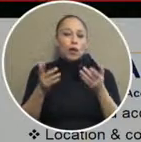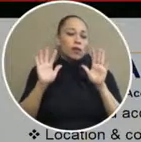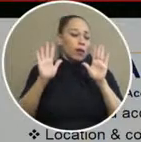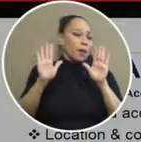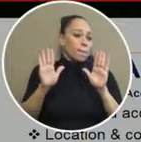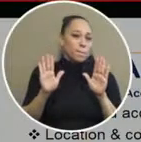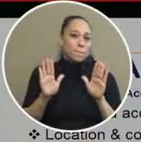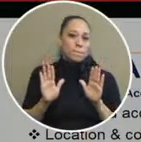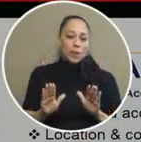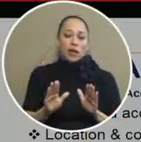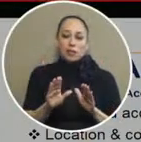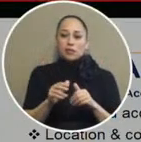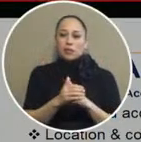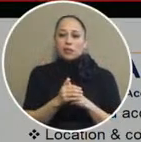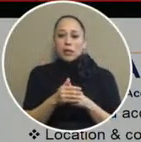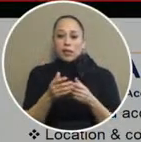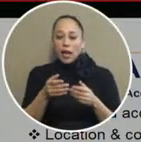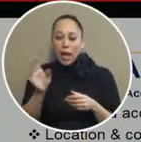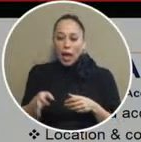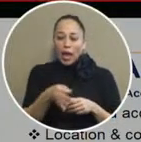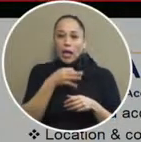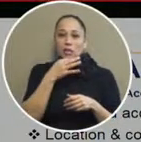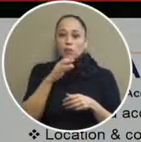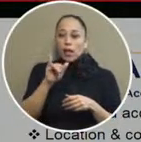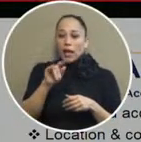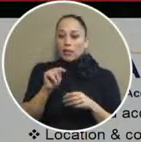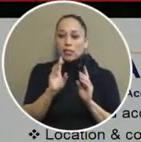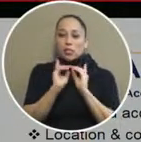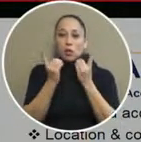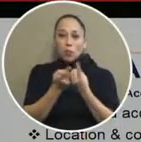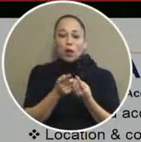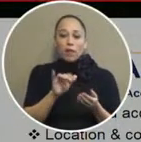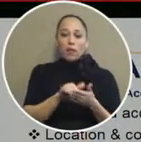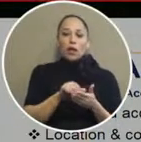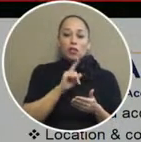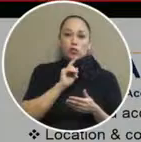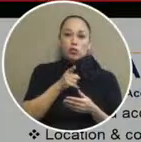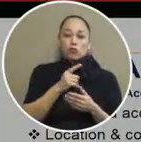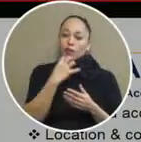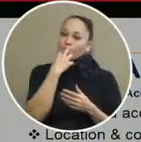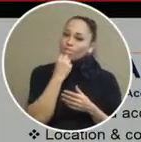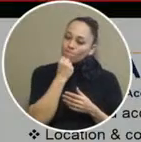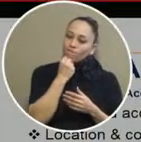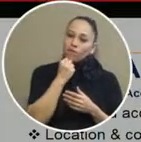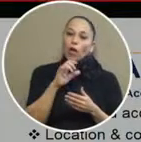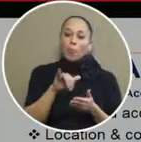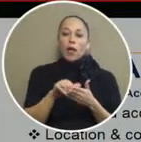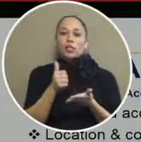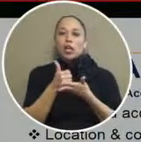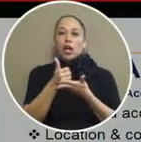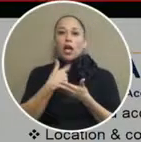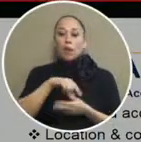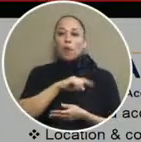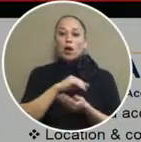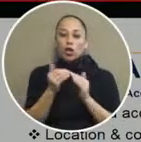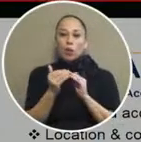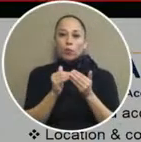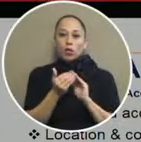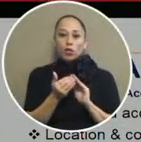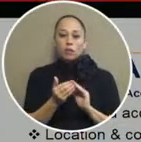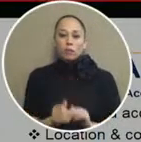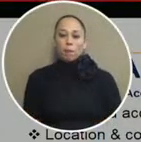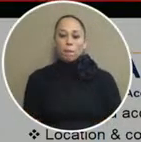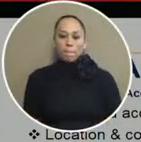tremendous bank of subject matter experts in our IT department has been really valuable, and I think it's going to help our community. Next slide,